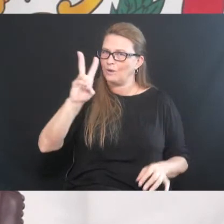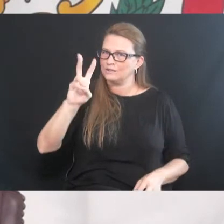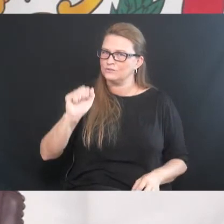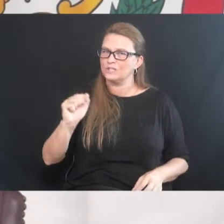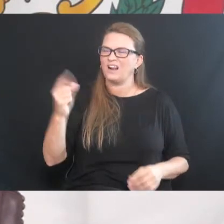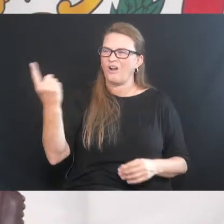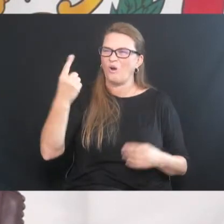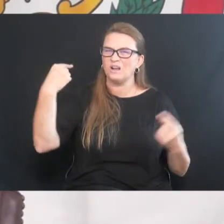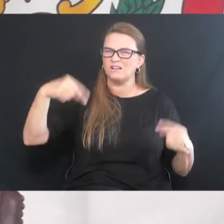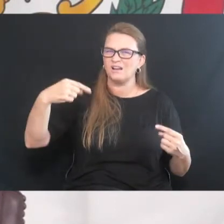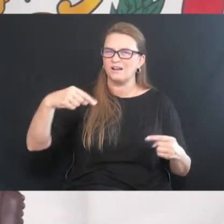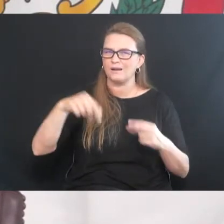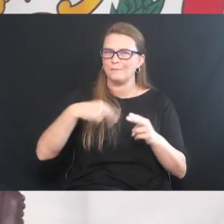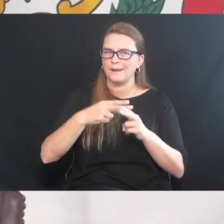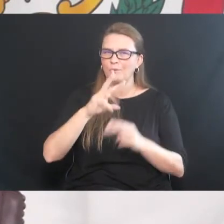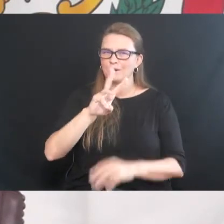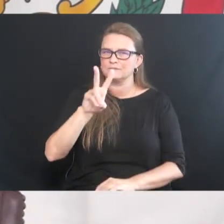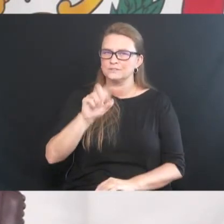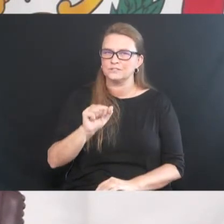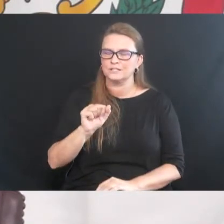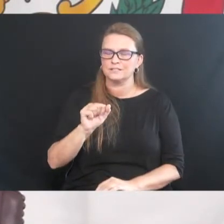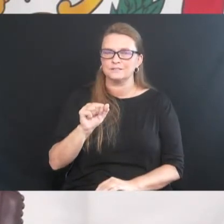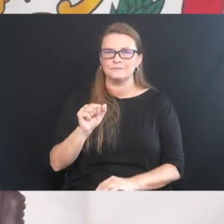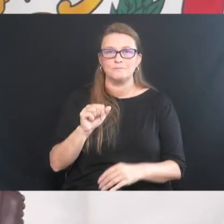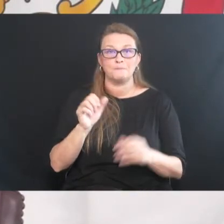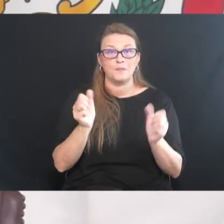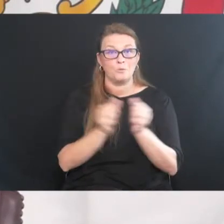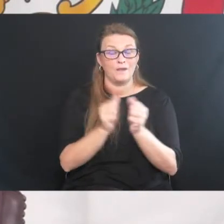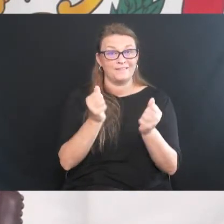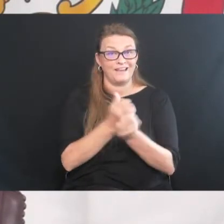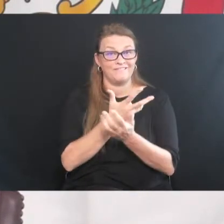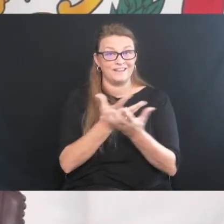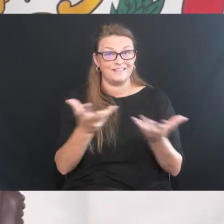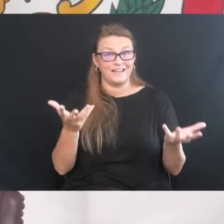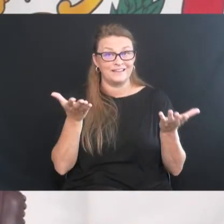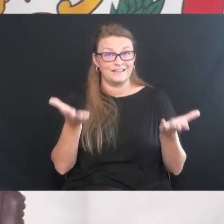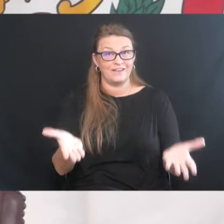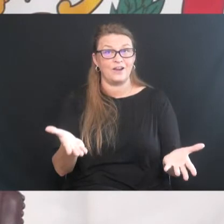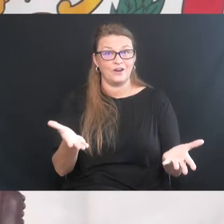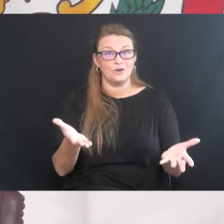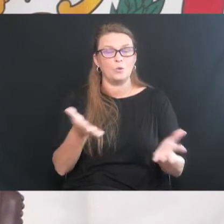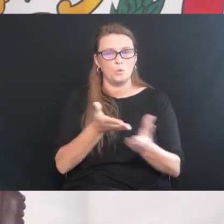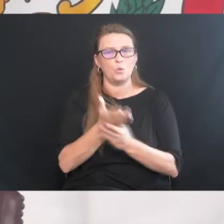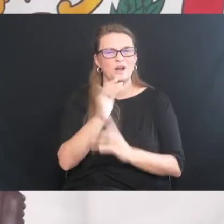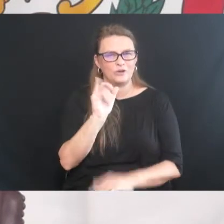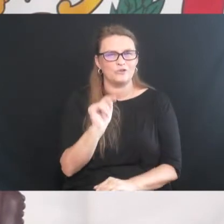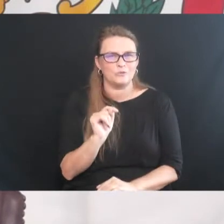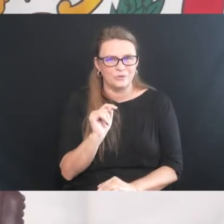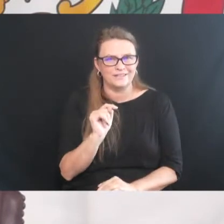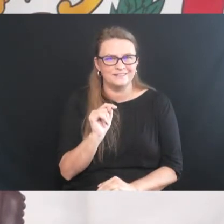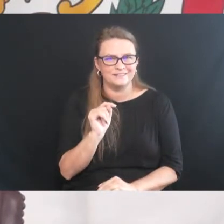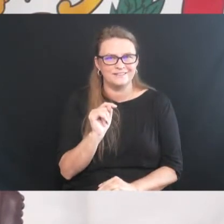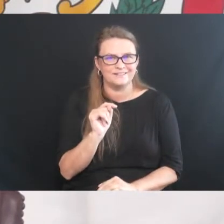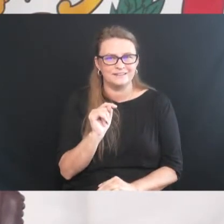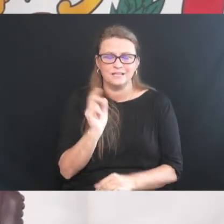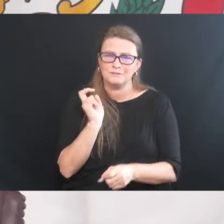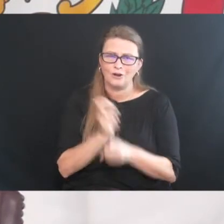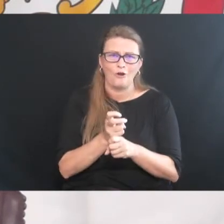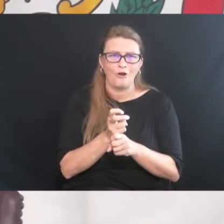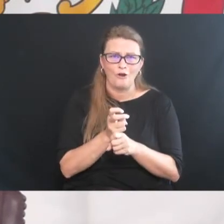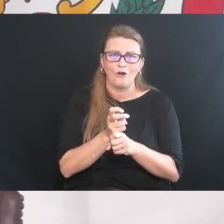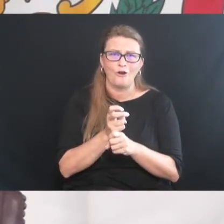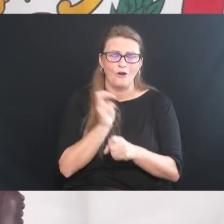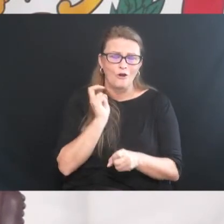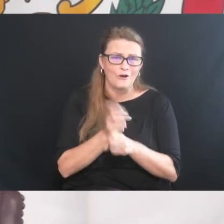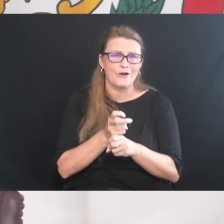throw rocks at one another. So with all that being said, we'll get through this, West Virginia. It's been a rough road.